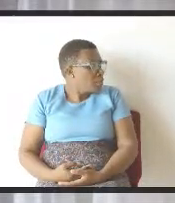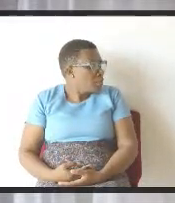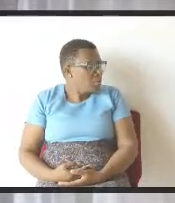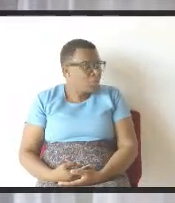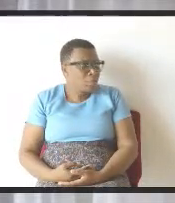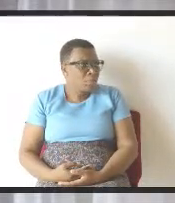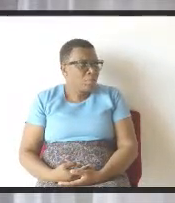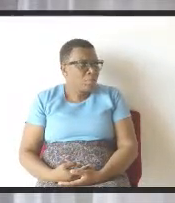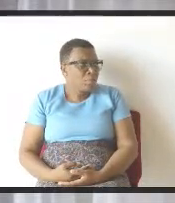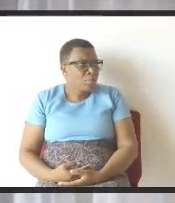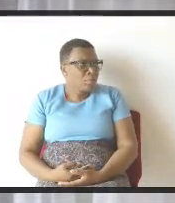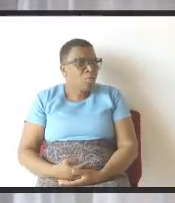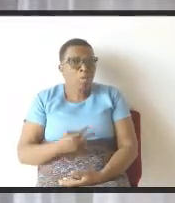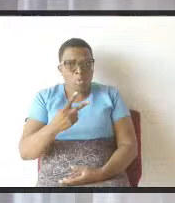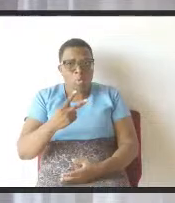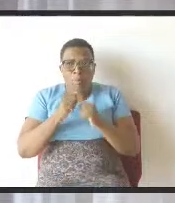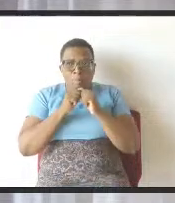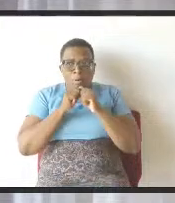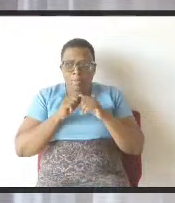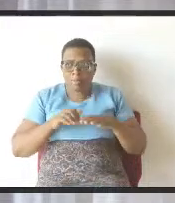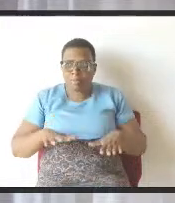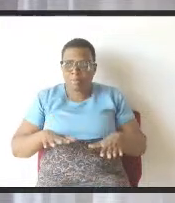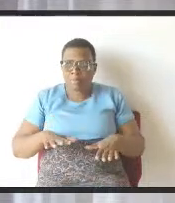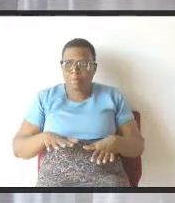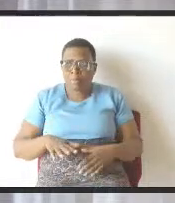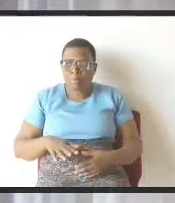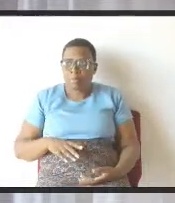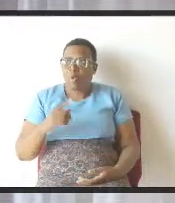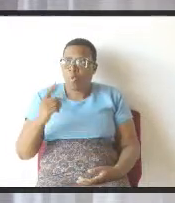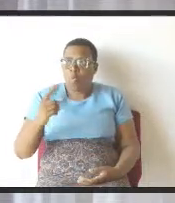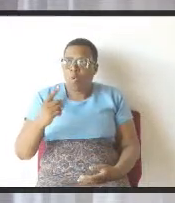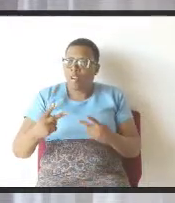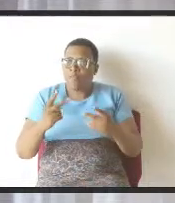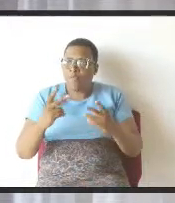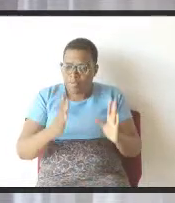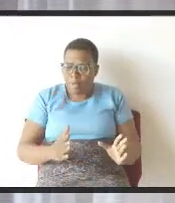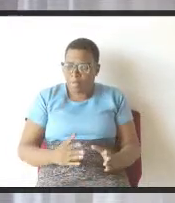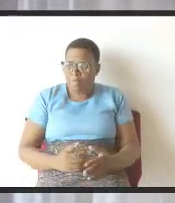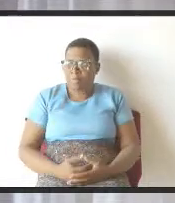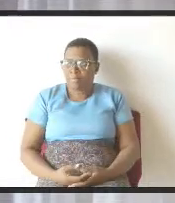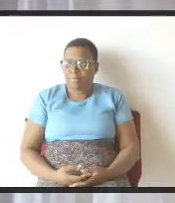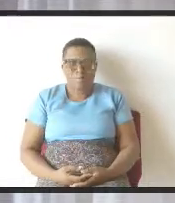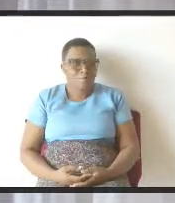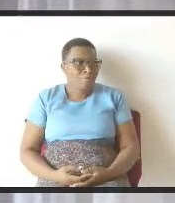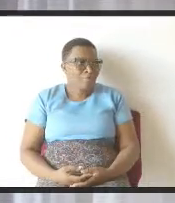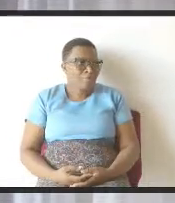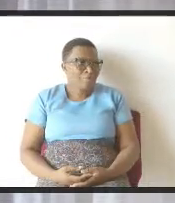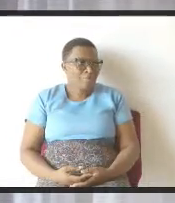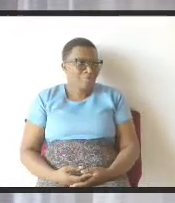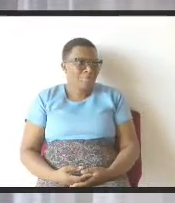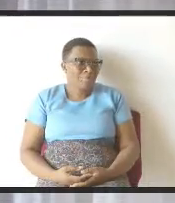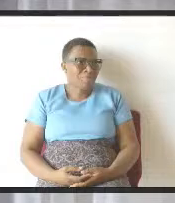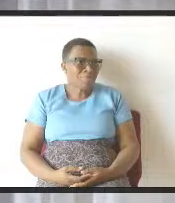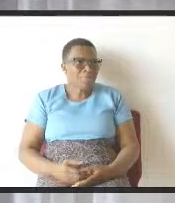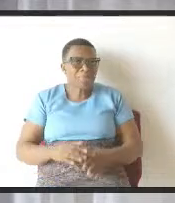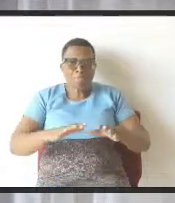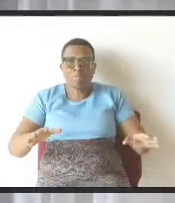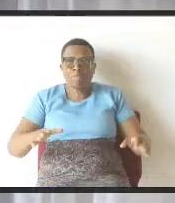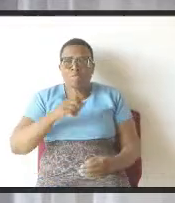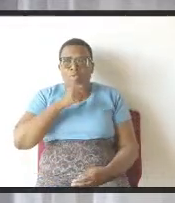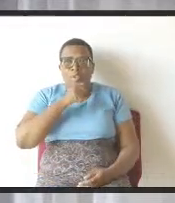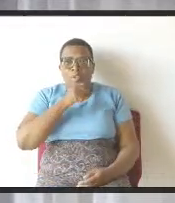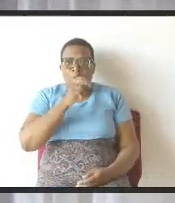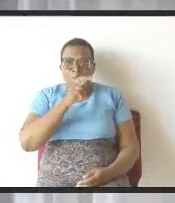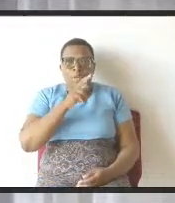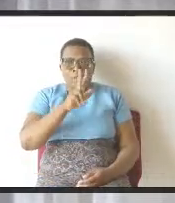Children ages 9 or 3 to 9 and under, okay, to come forward as we pray for